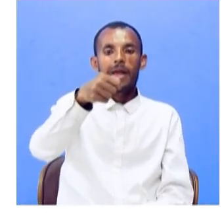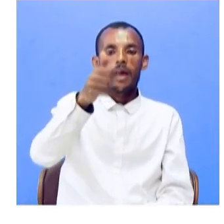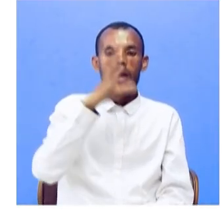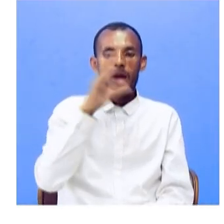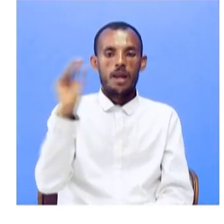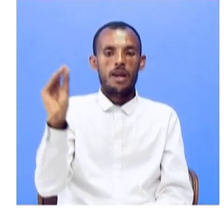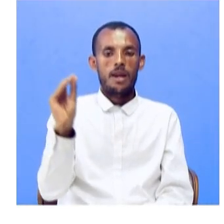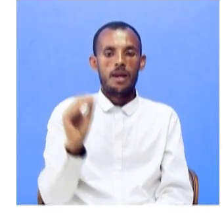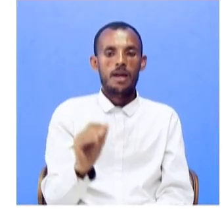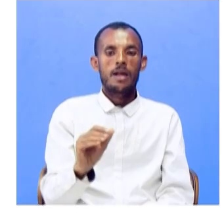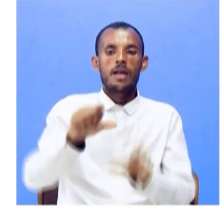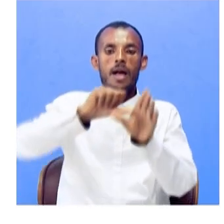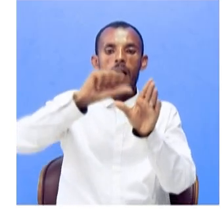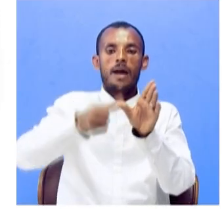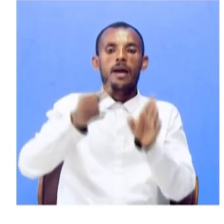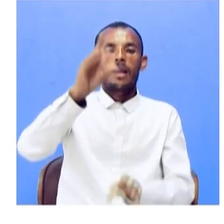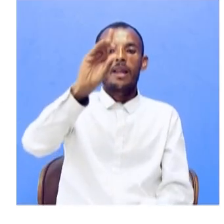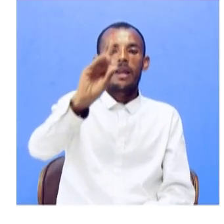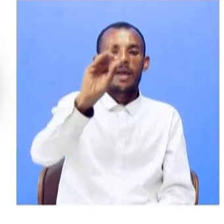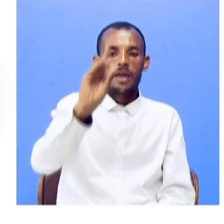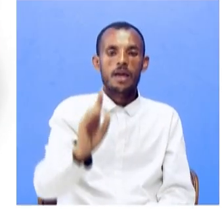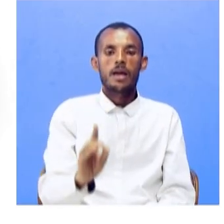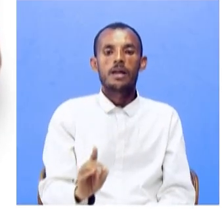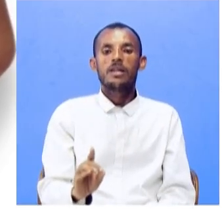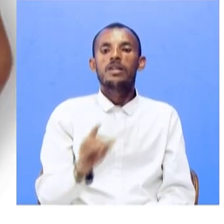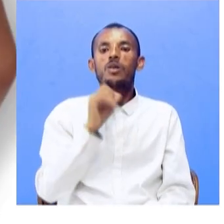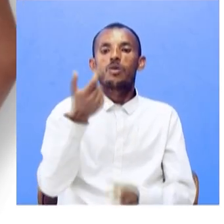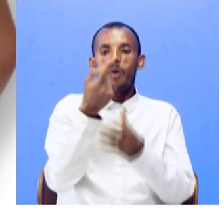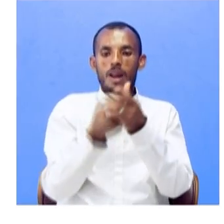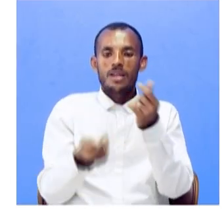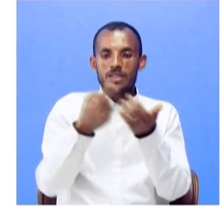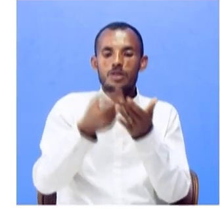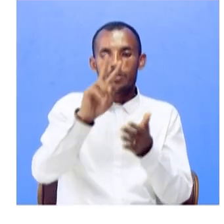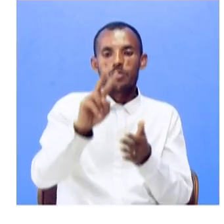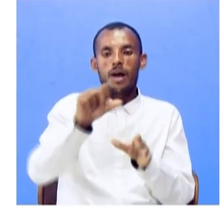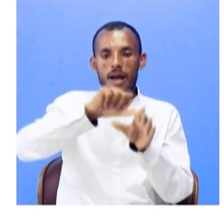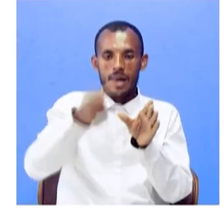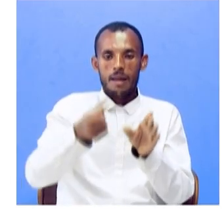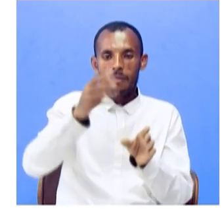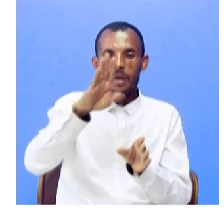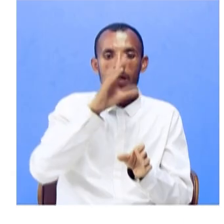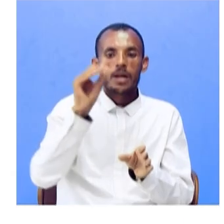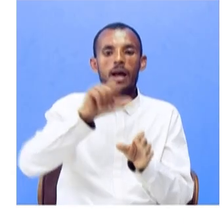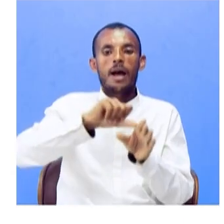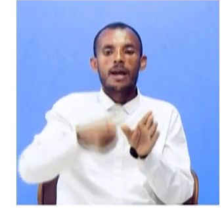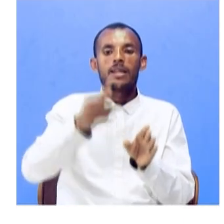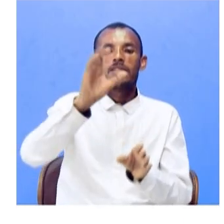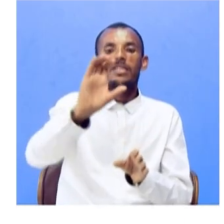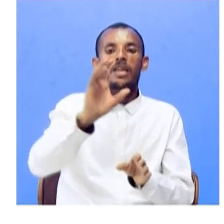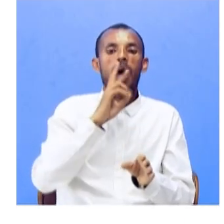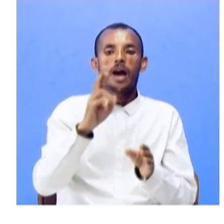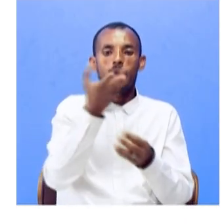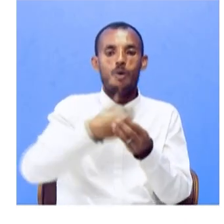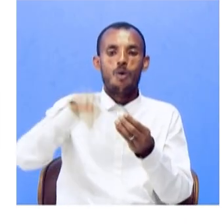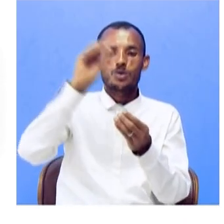and angle D, not only these two, angle B and angle C are also opposite.